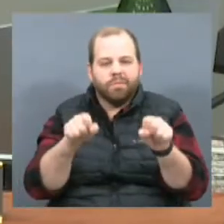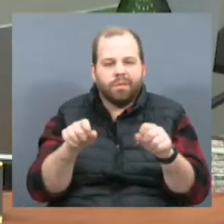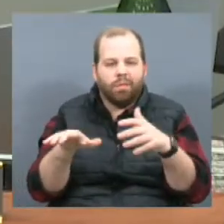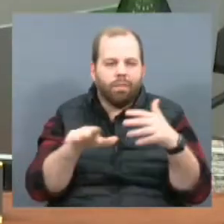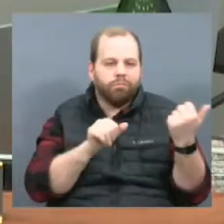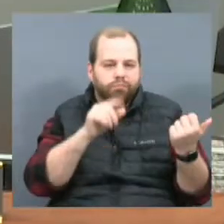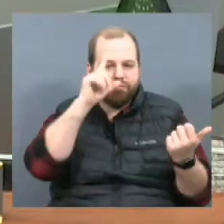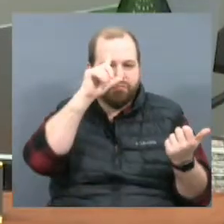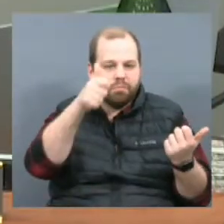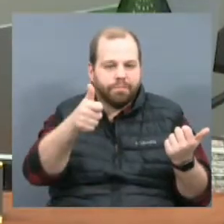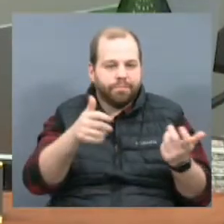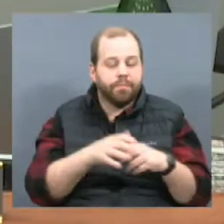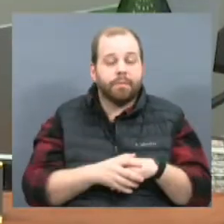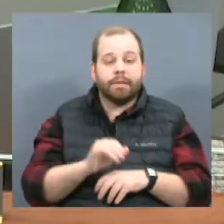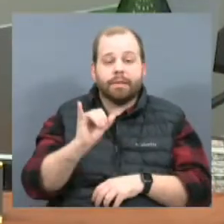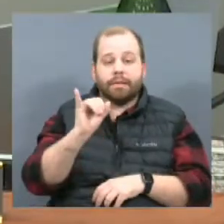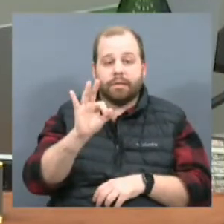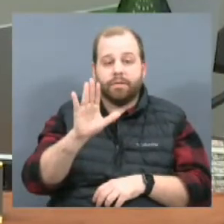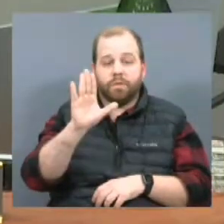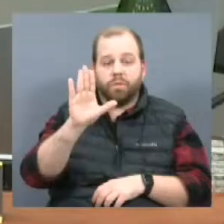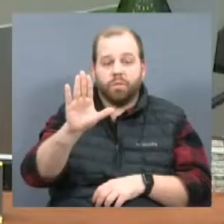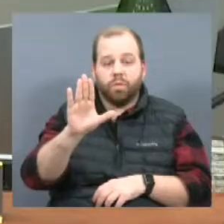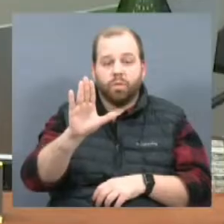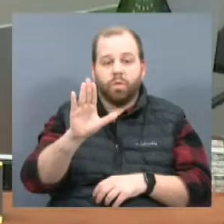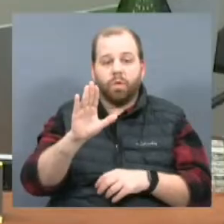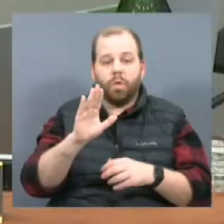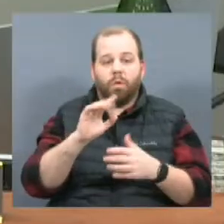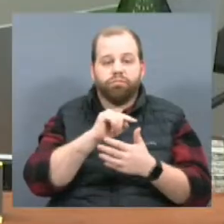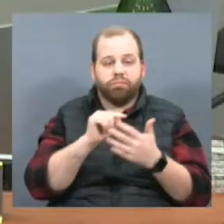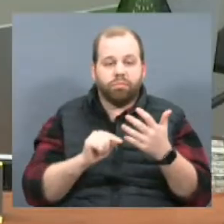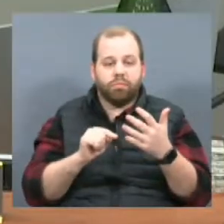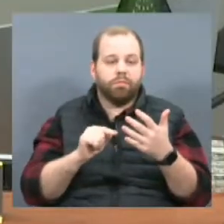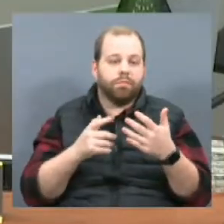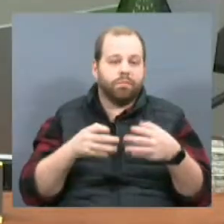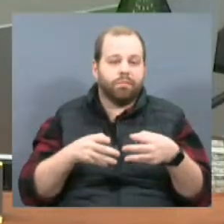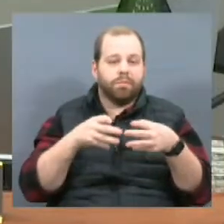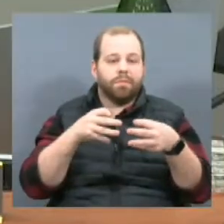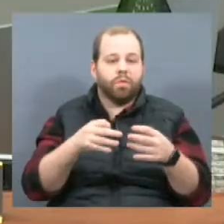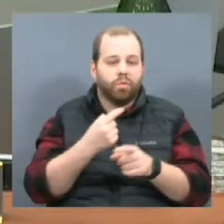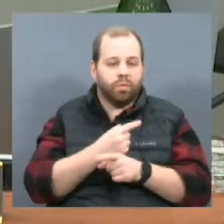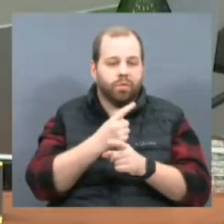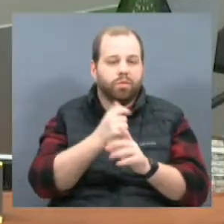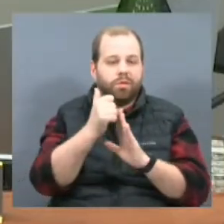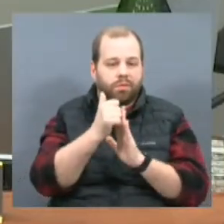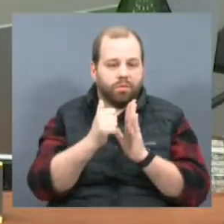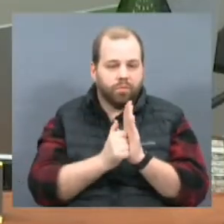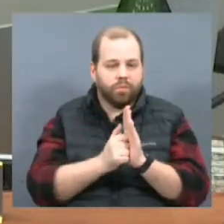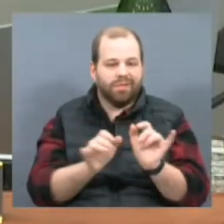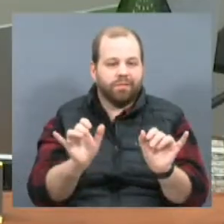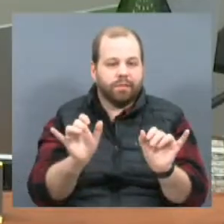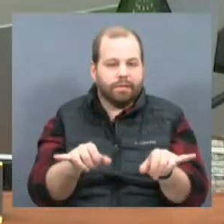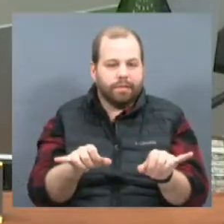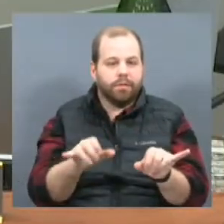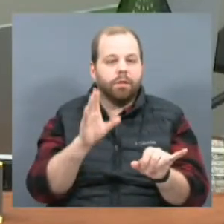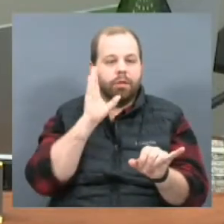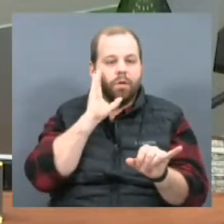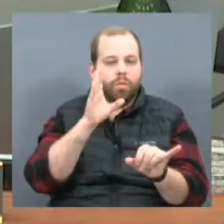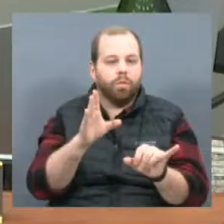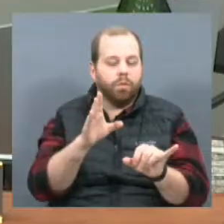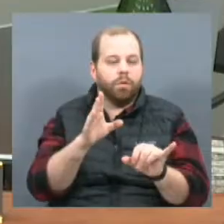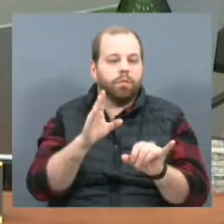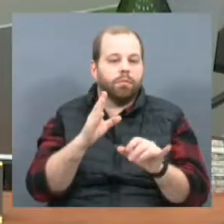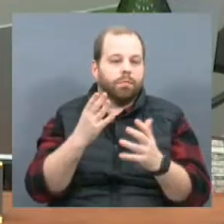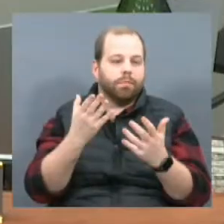particular time. If your item was moved to the regular agenda, please stay seated, and we will call the action